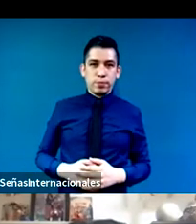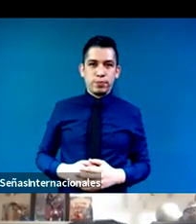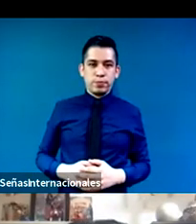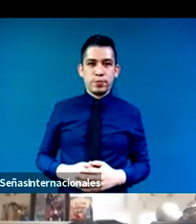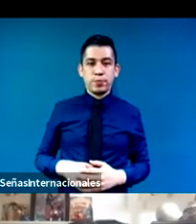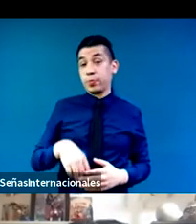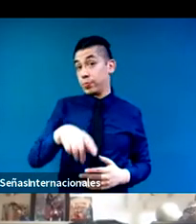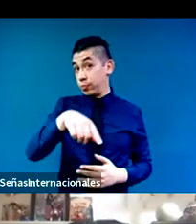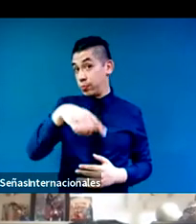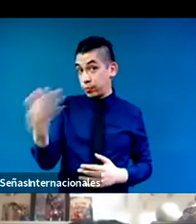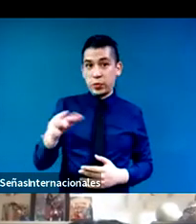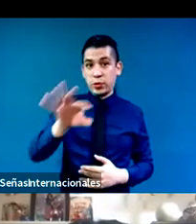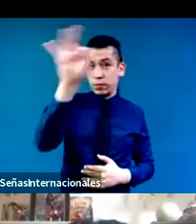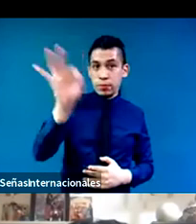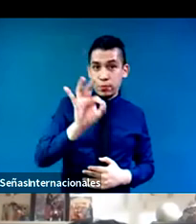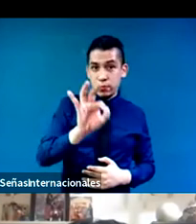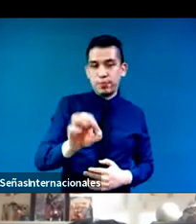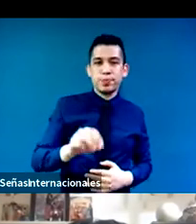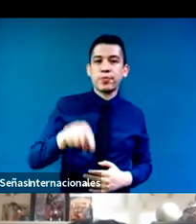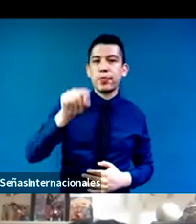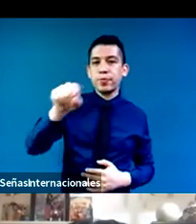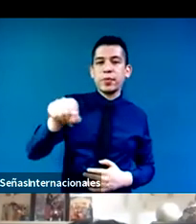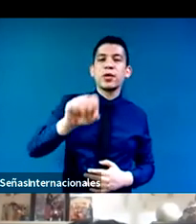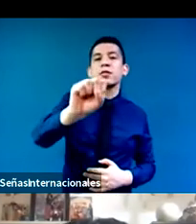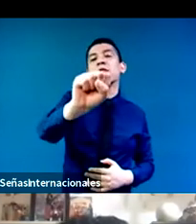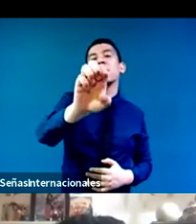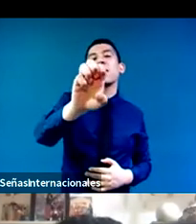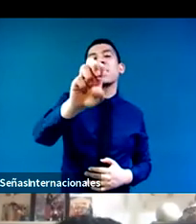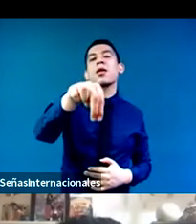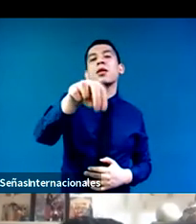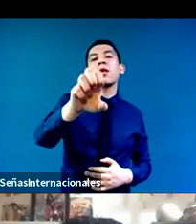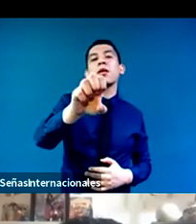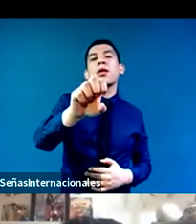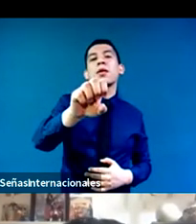which the data on economic